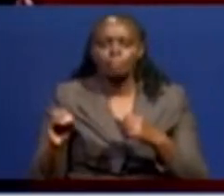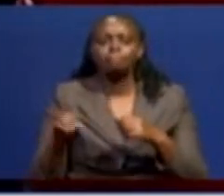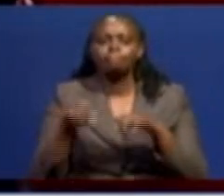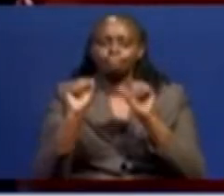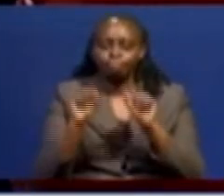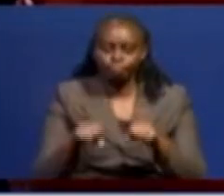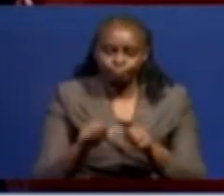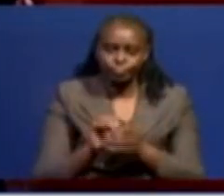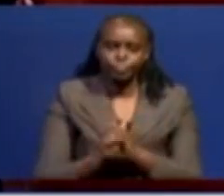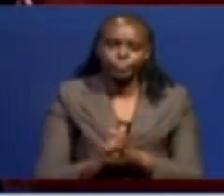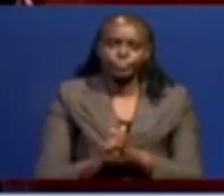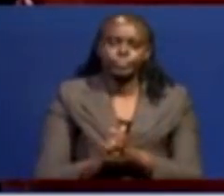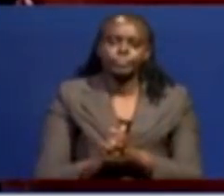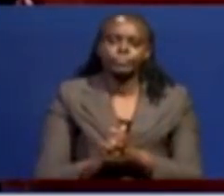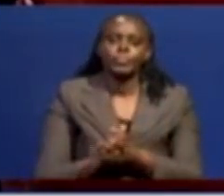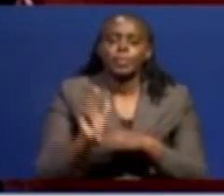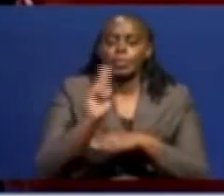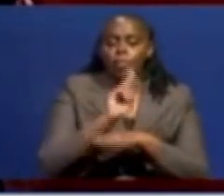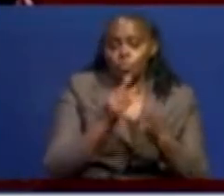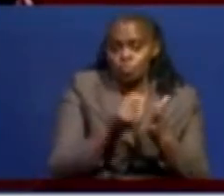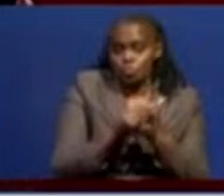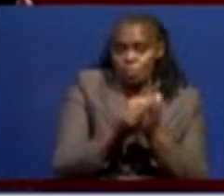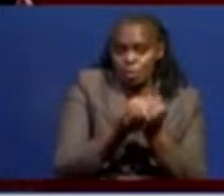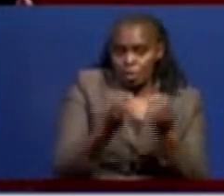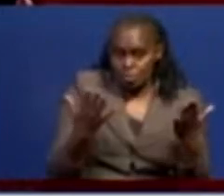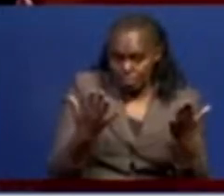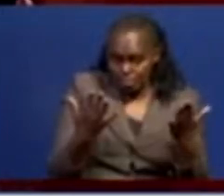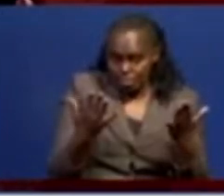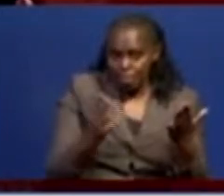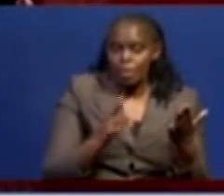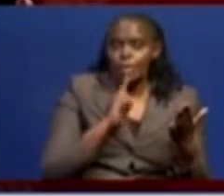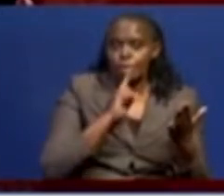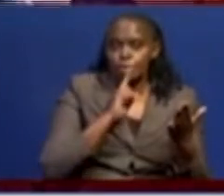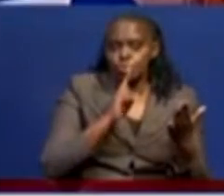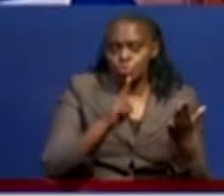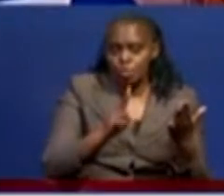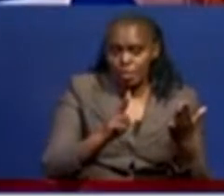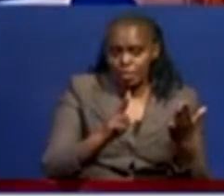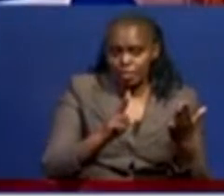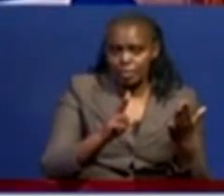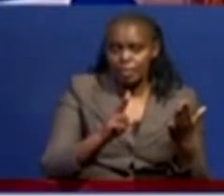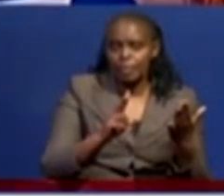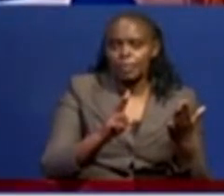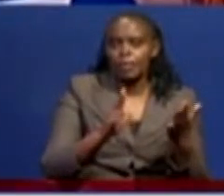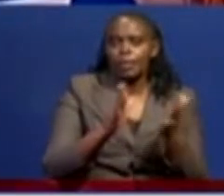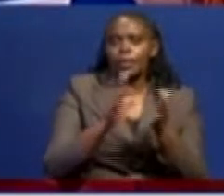231,080 million, correct? Yes. The actual expenditure was